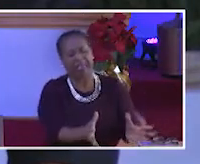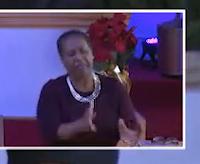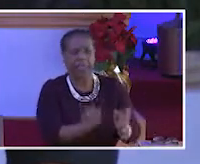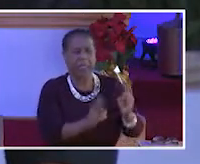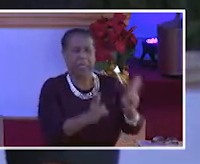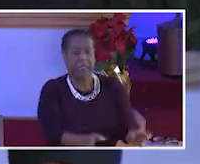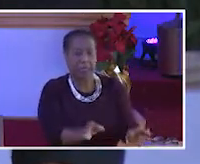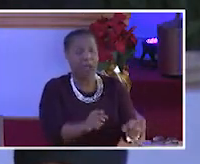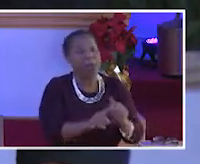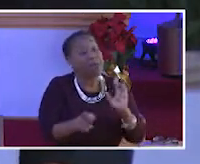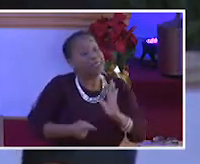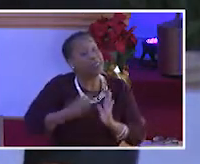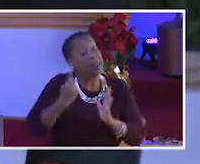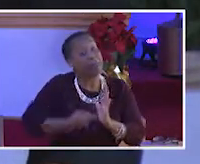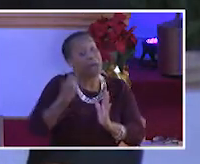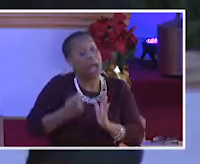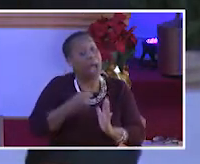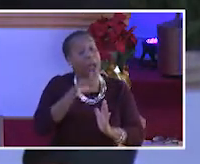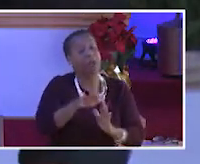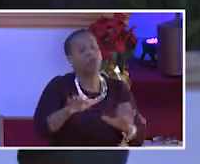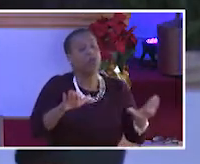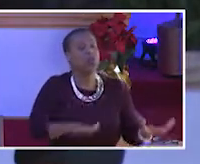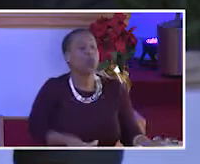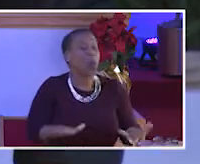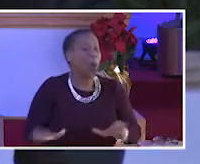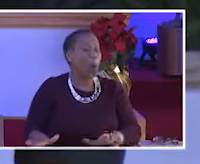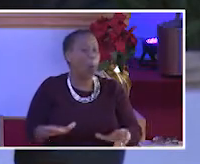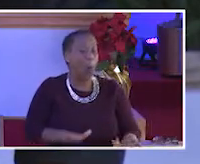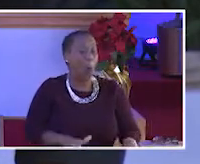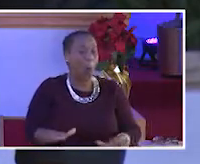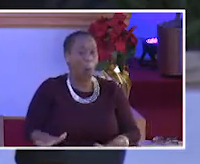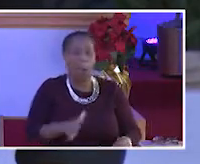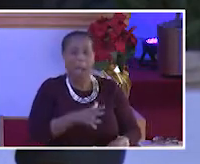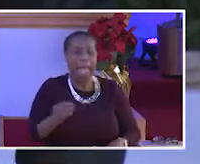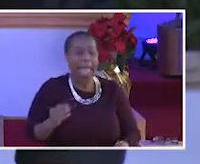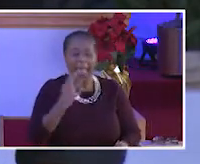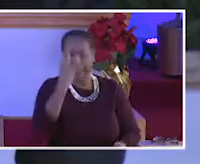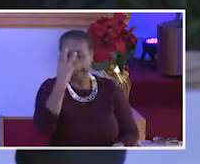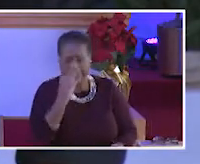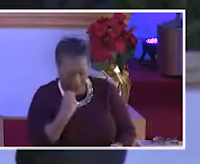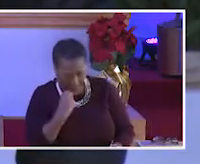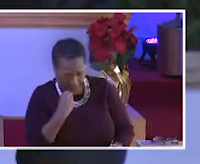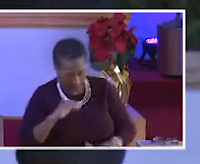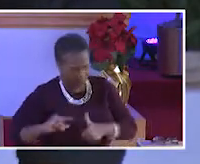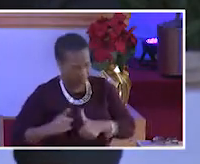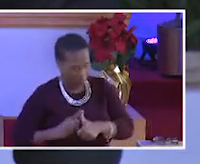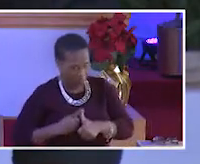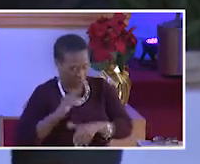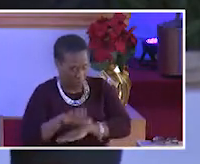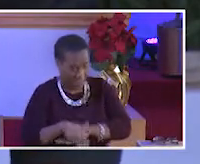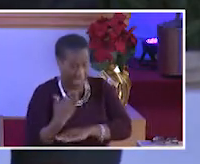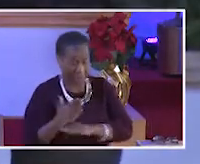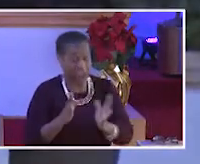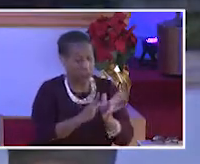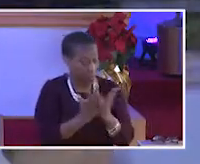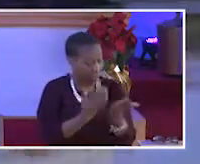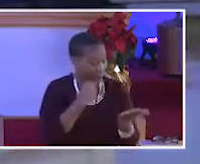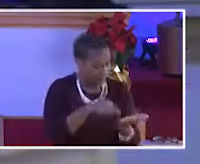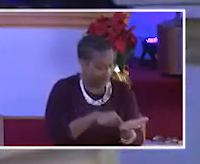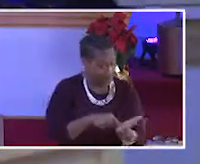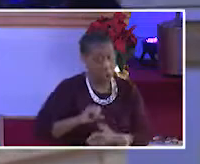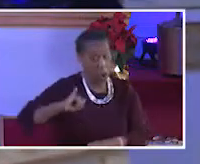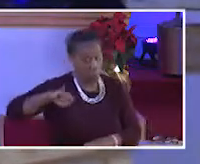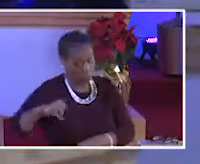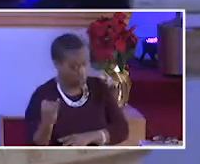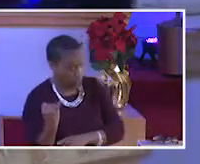hurry. But sometimes you ought to cool your jets and slow your roll and sleep on it for the night. For the Bible says that when he